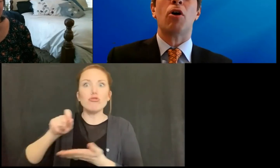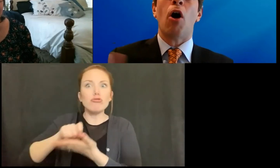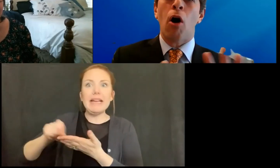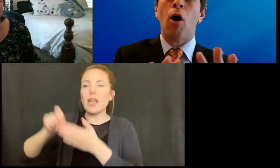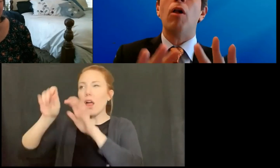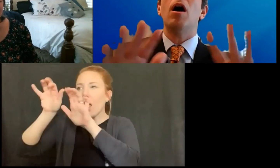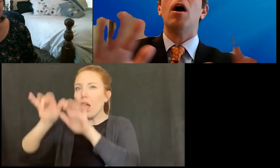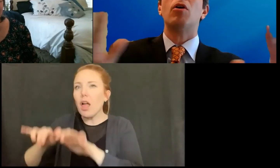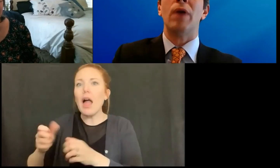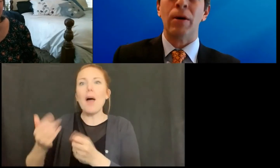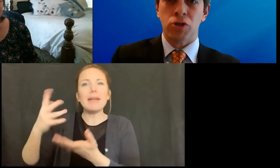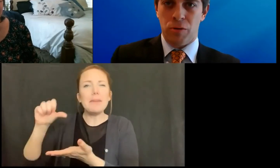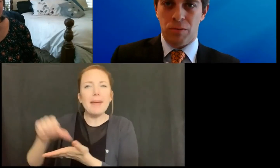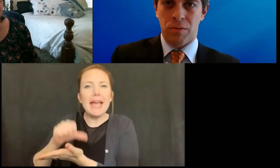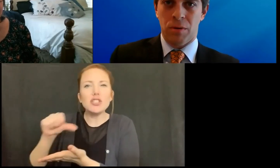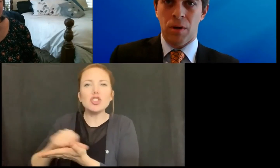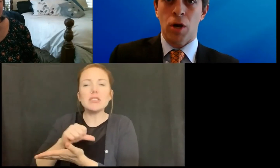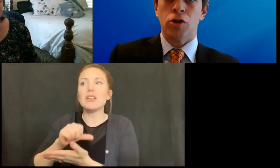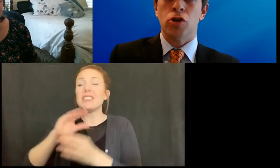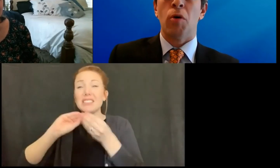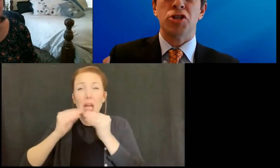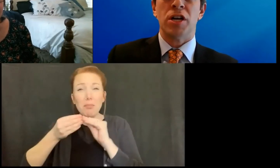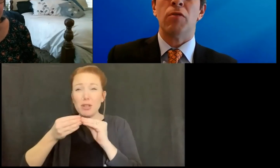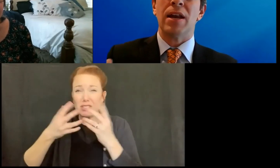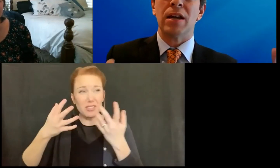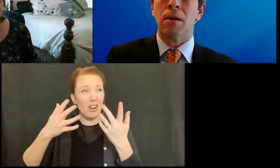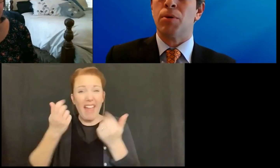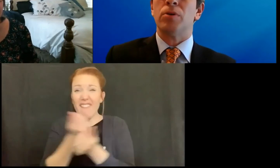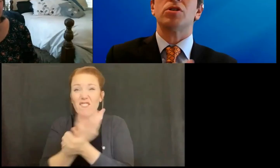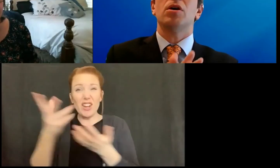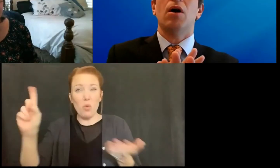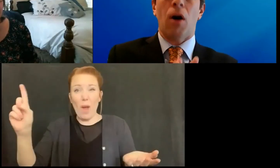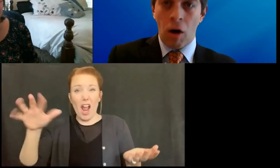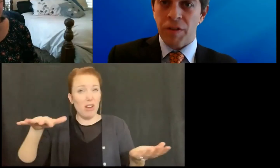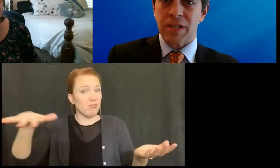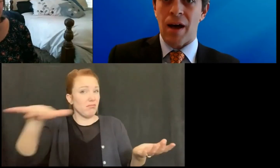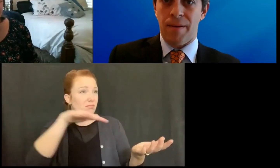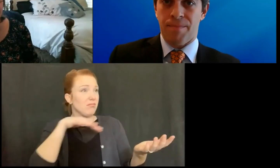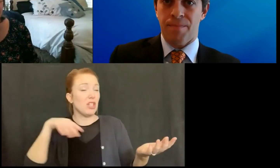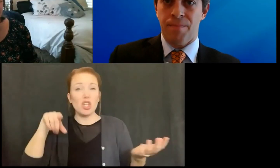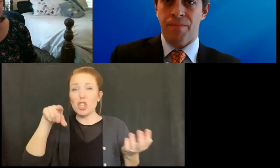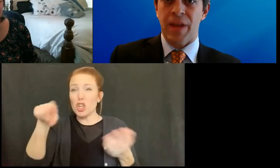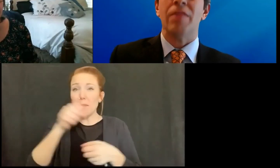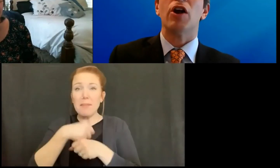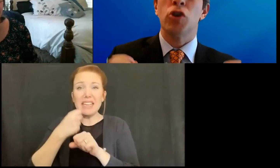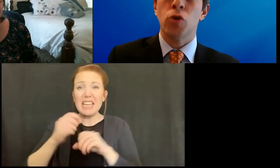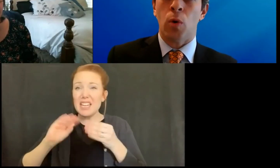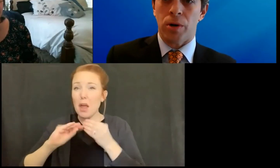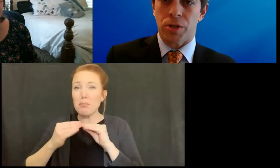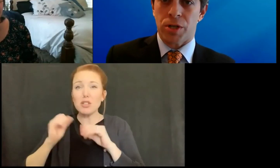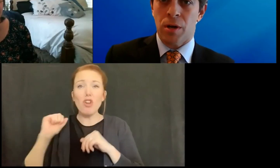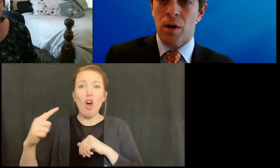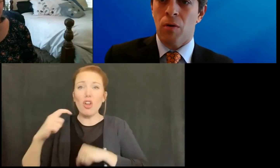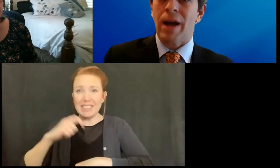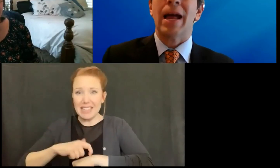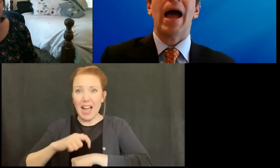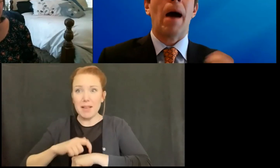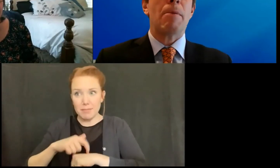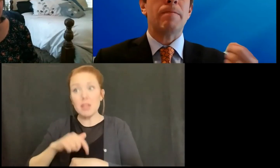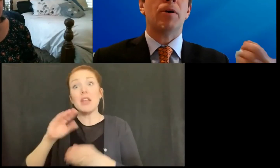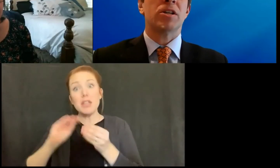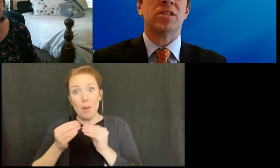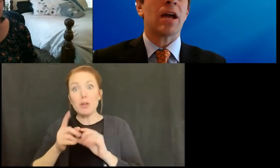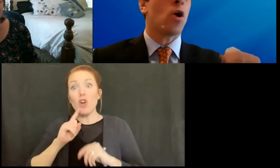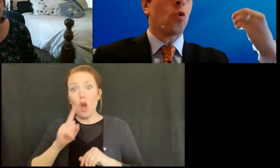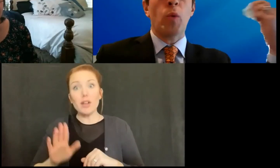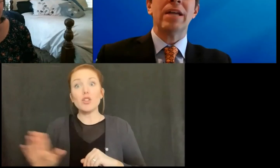the number. They're all around you. You are generating numbers all the time, and they're yours, right? How